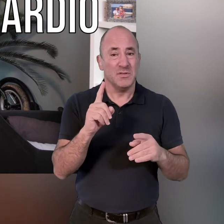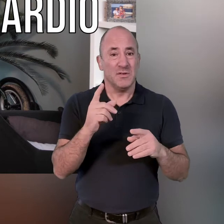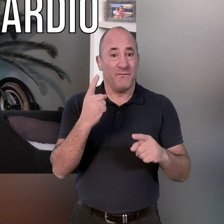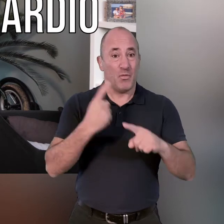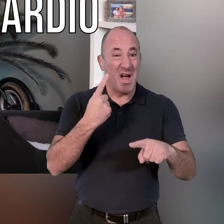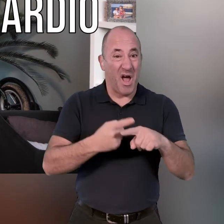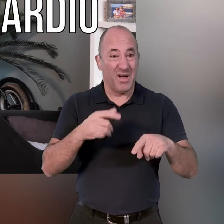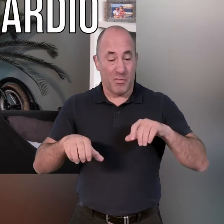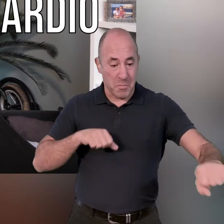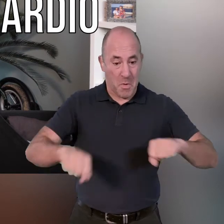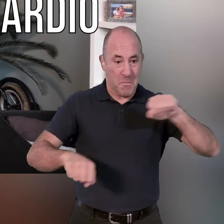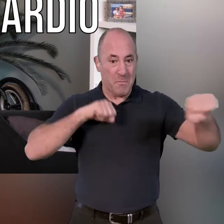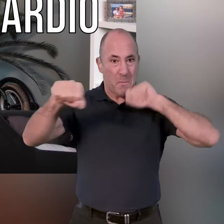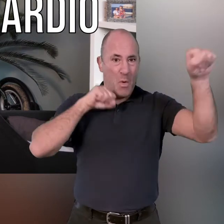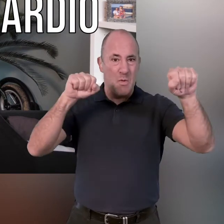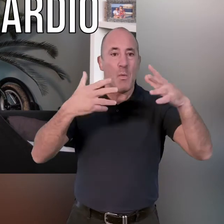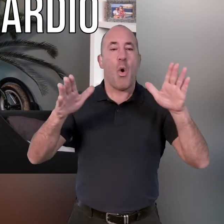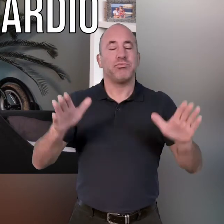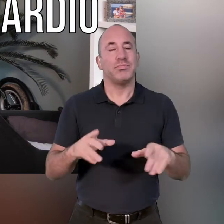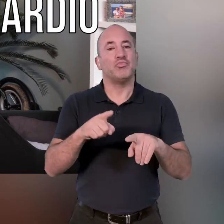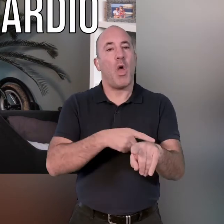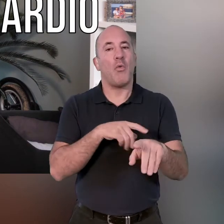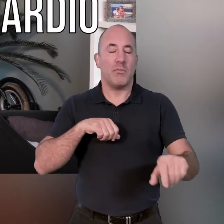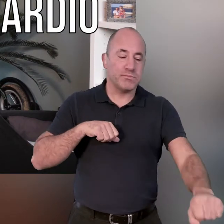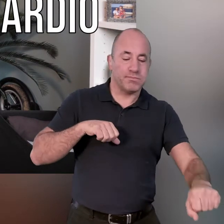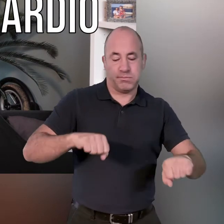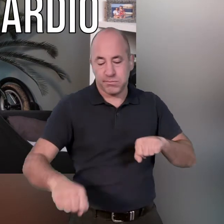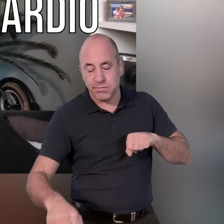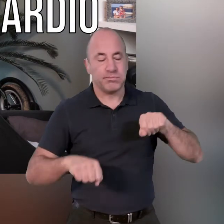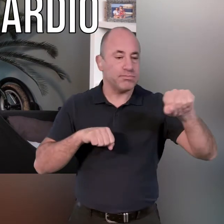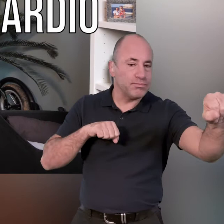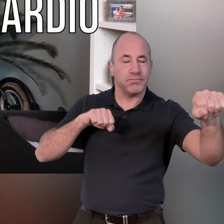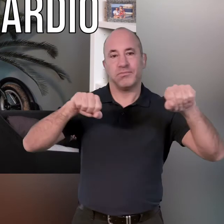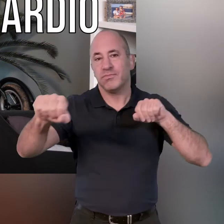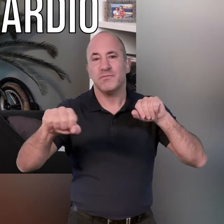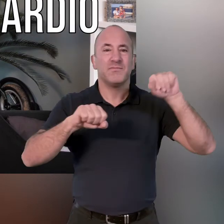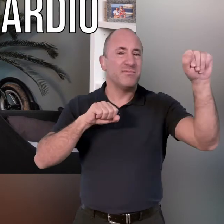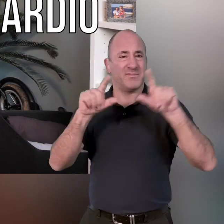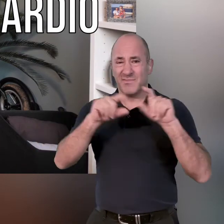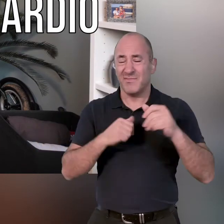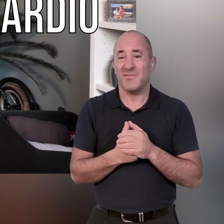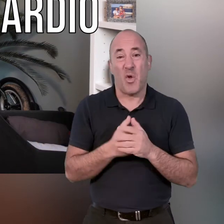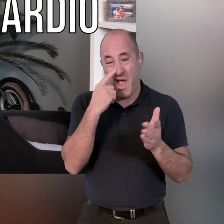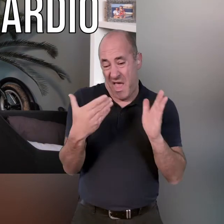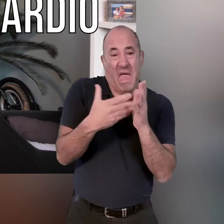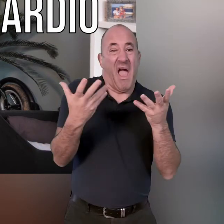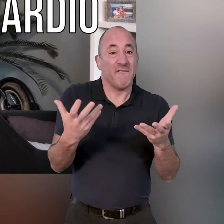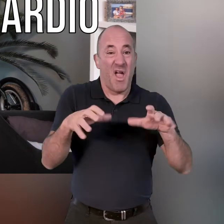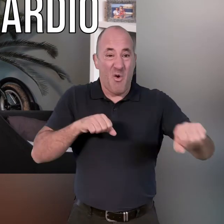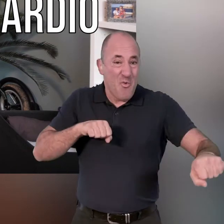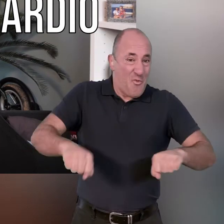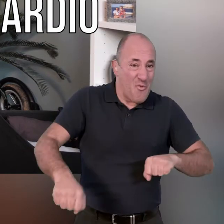we can increase it by going faster or decrease it by going slower. So there's options there. We can have a heavier weight. We